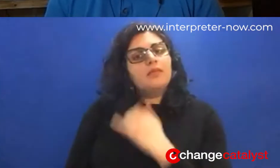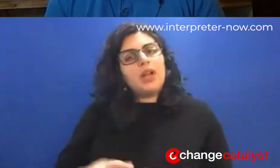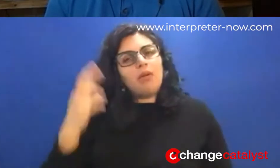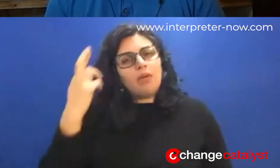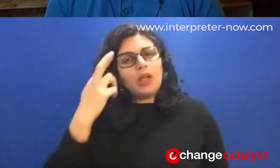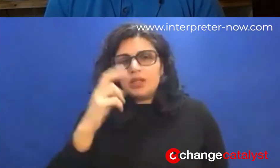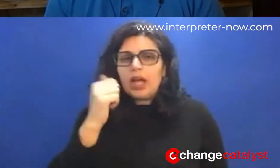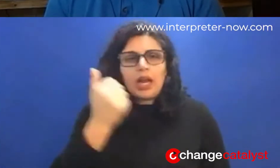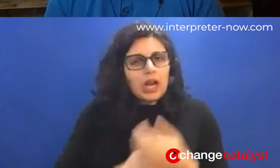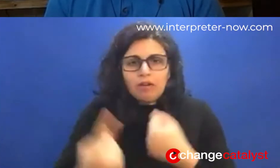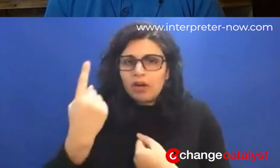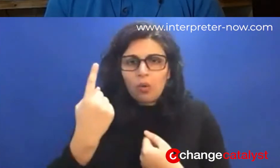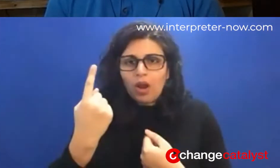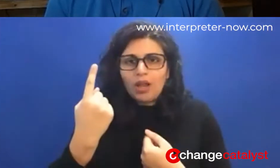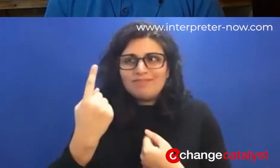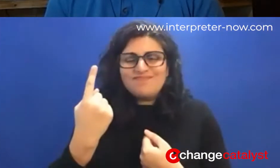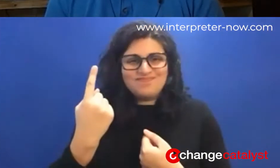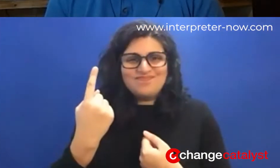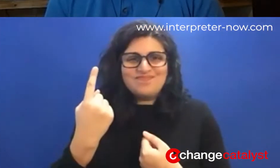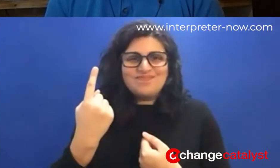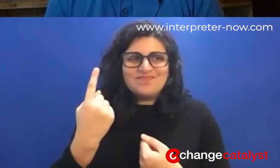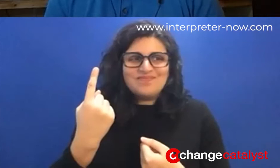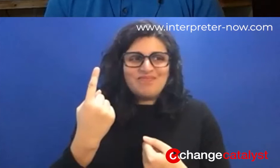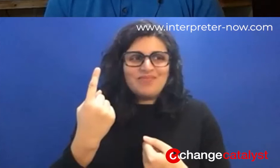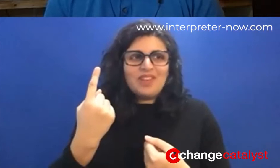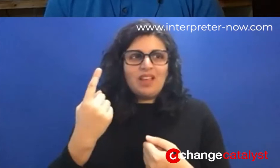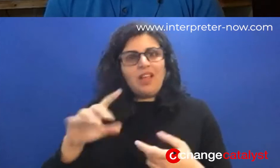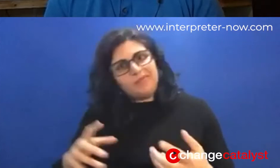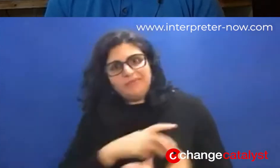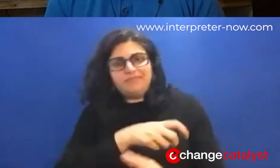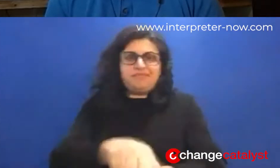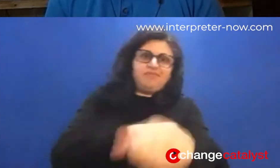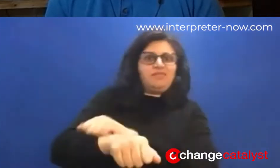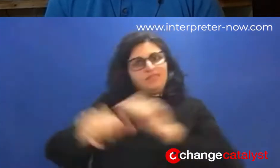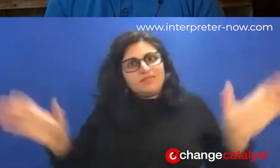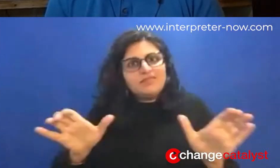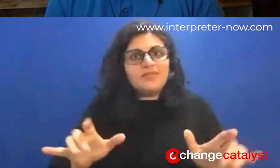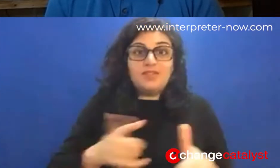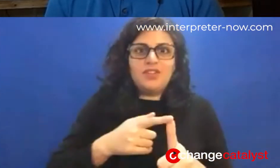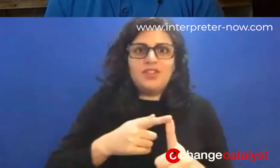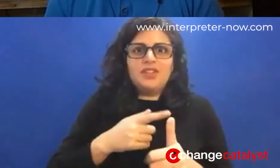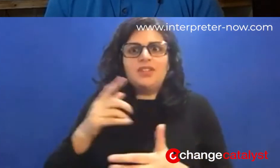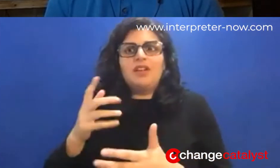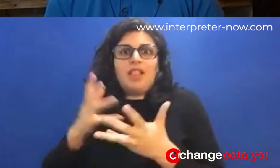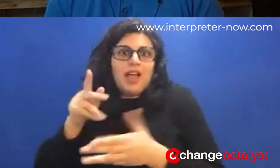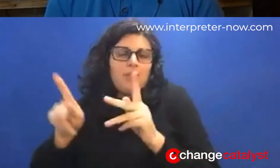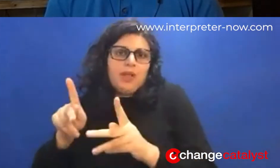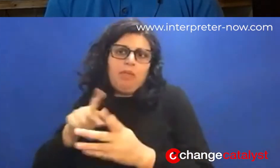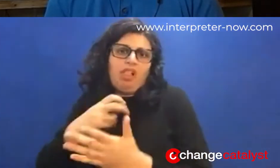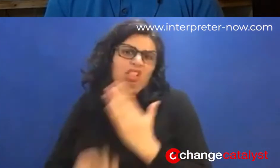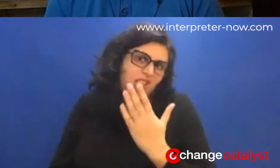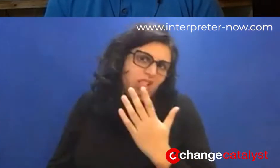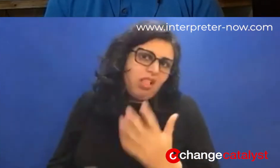everyone goes there first. So if I wish in the beginning that